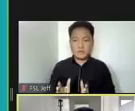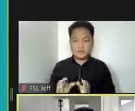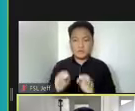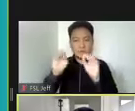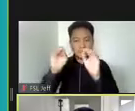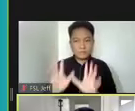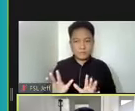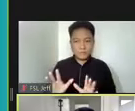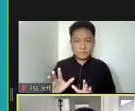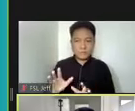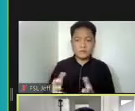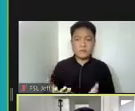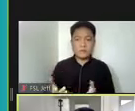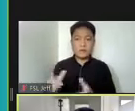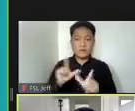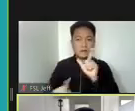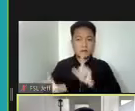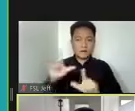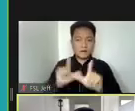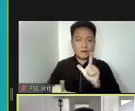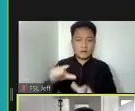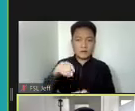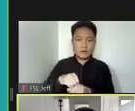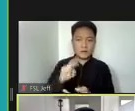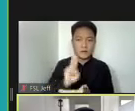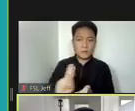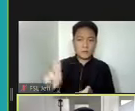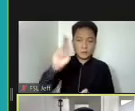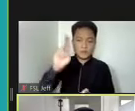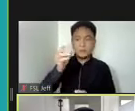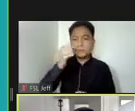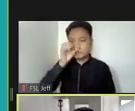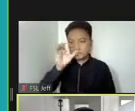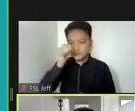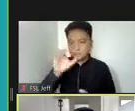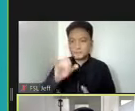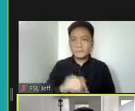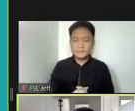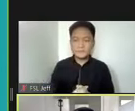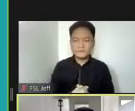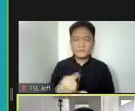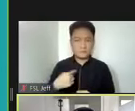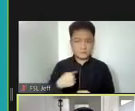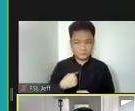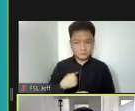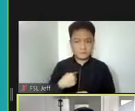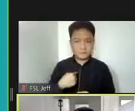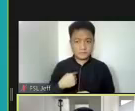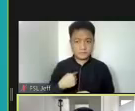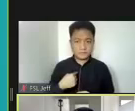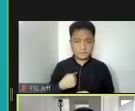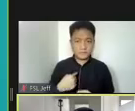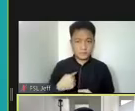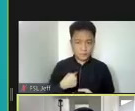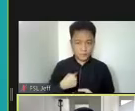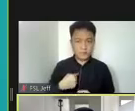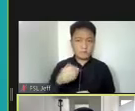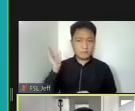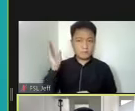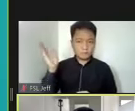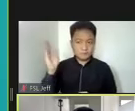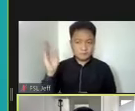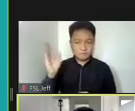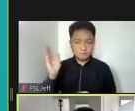a motivational and inspirational speaker. Before I move on with my